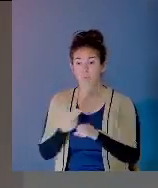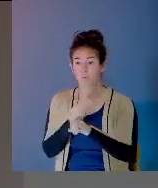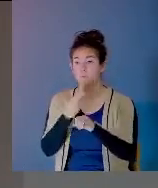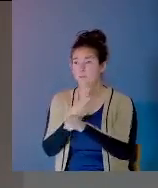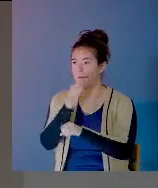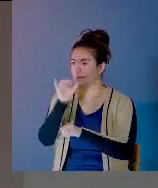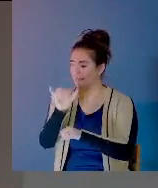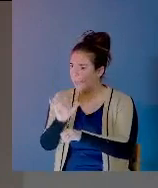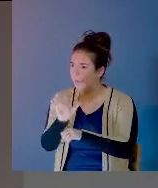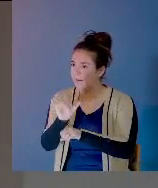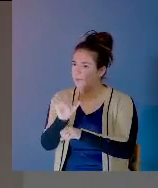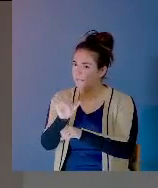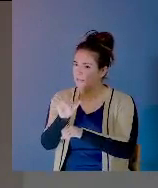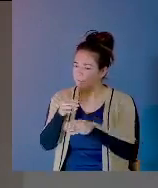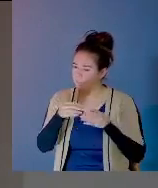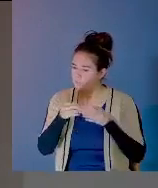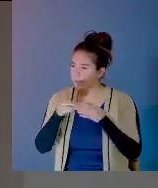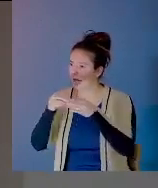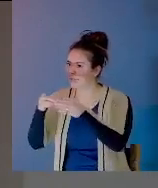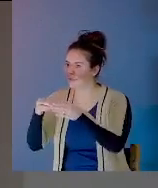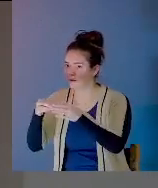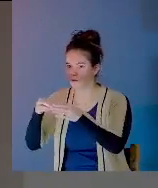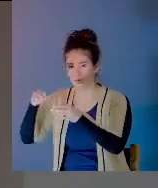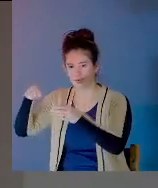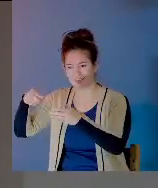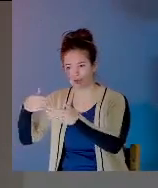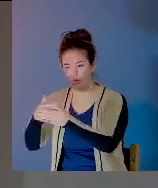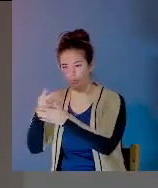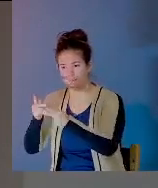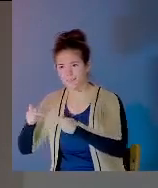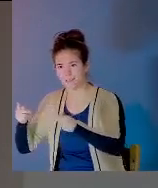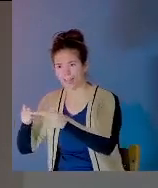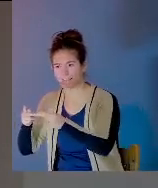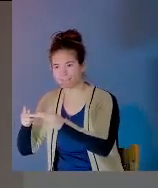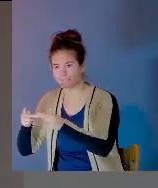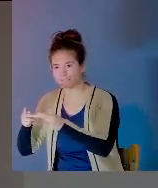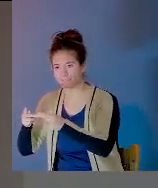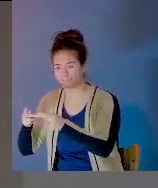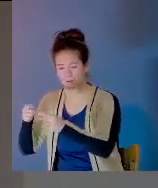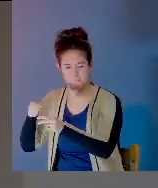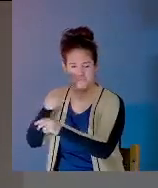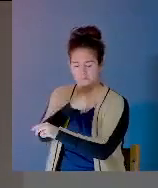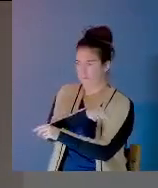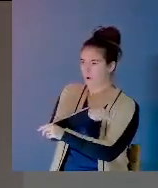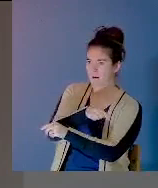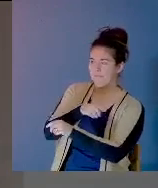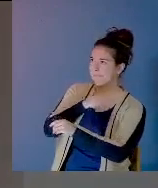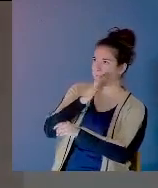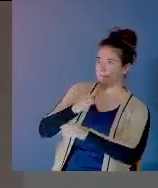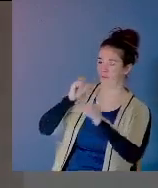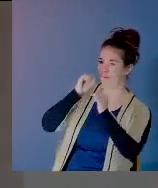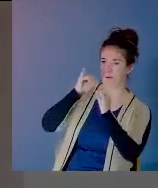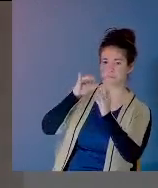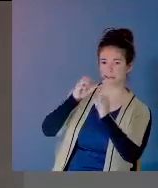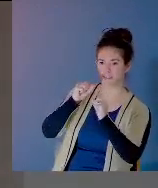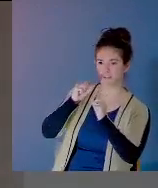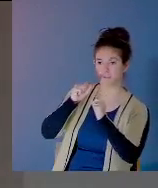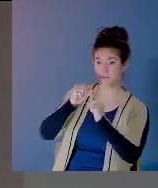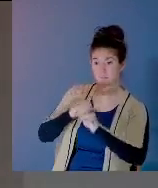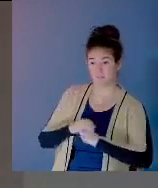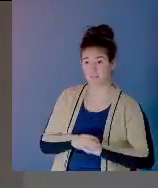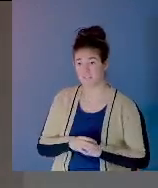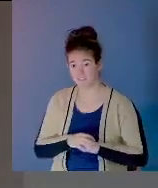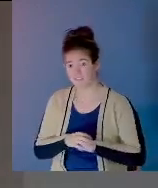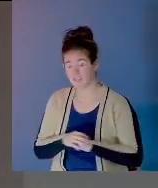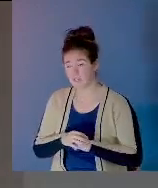that you never imagined. And that's how he works. Those are his mighty works. This is how he transforms lives.